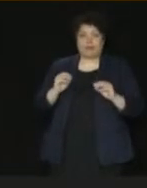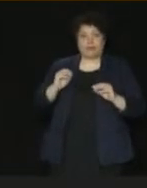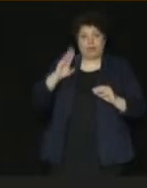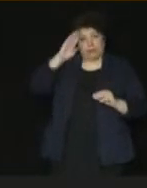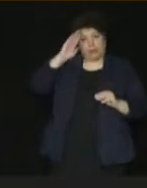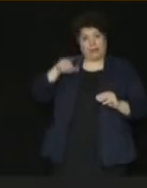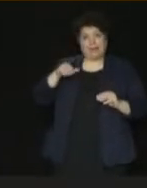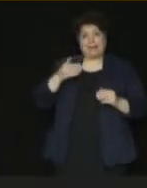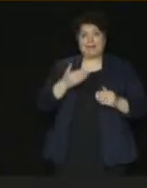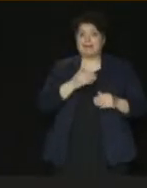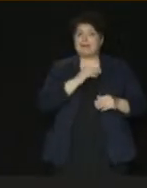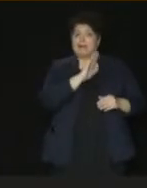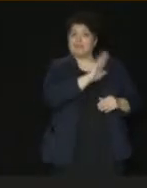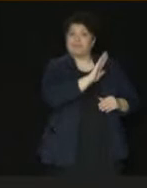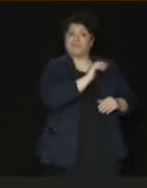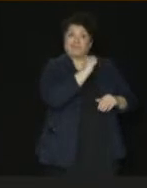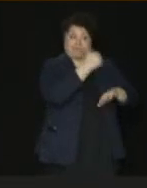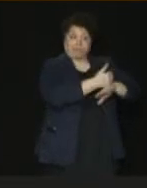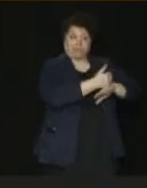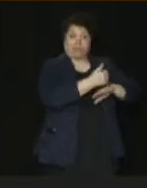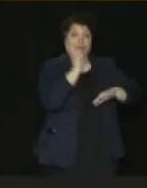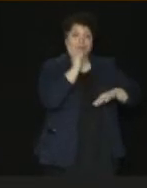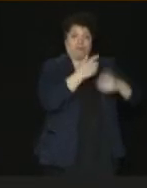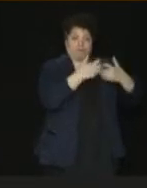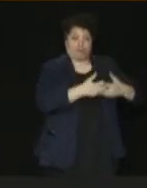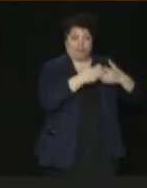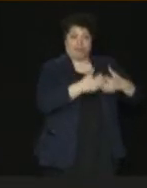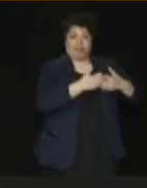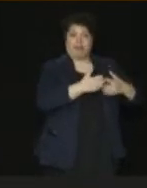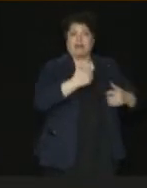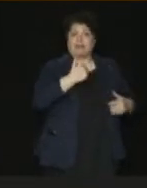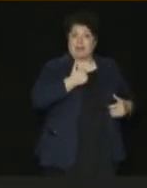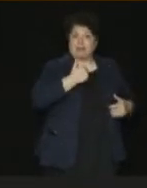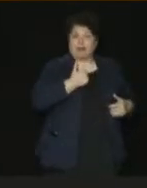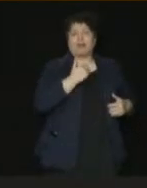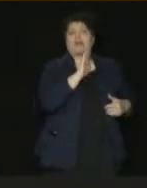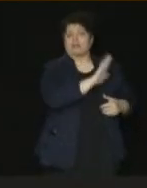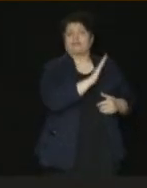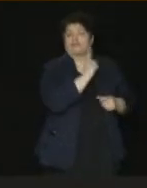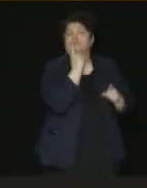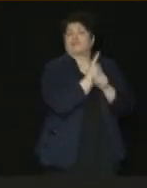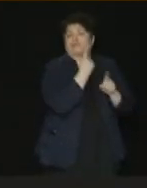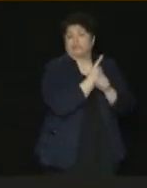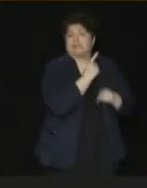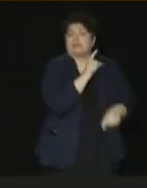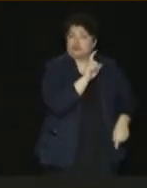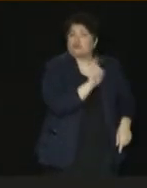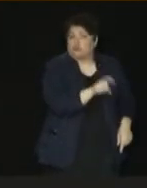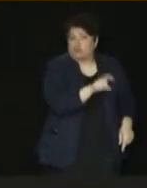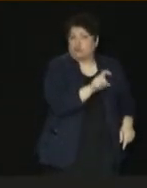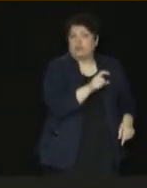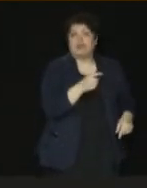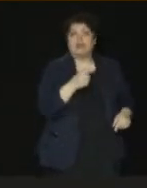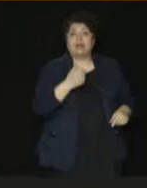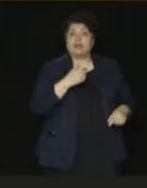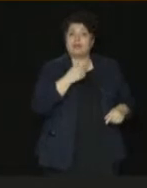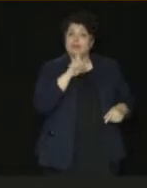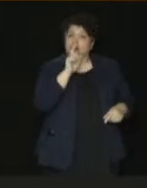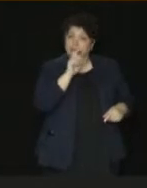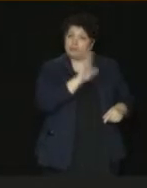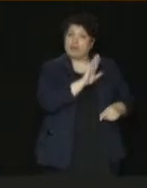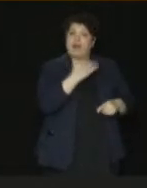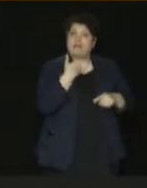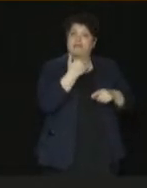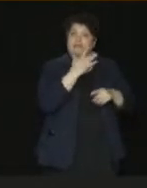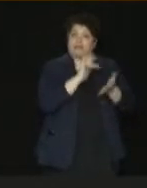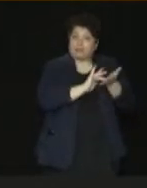up domestic production capacity is the right thing to do. We need to restore our capacity in our pharmaceutical industry